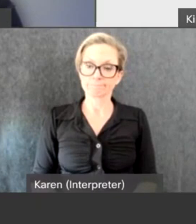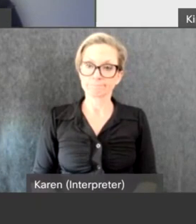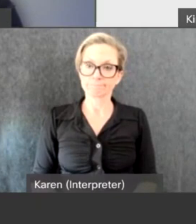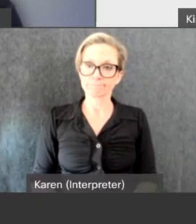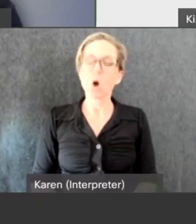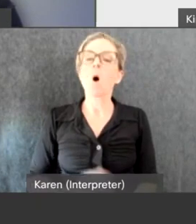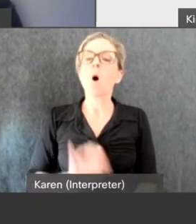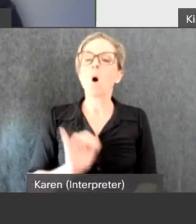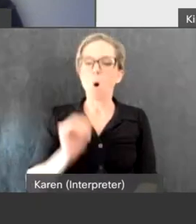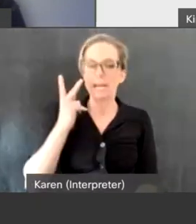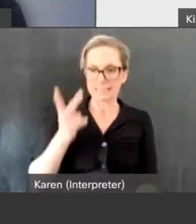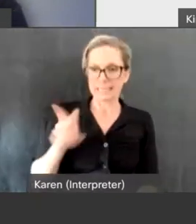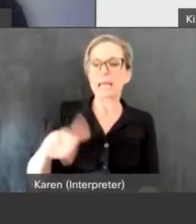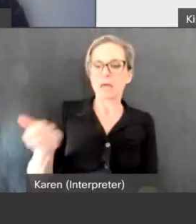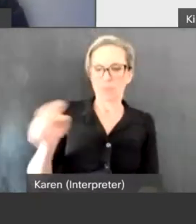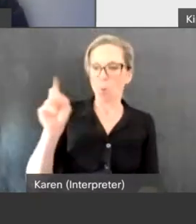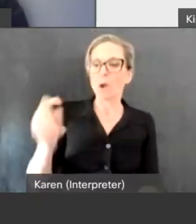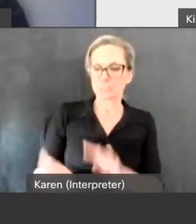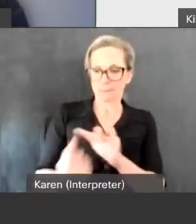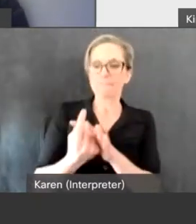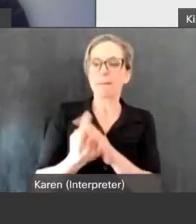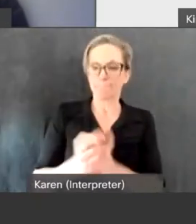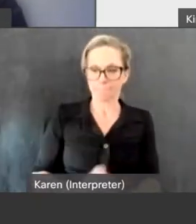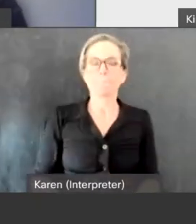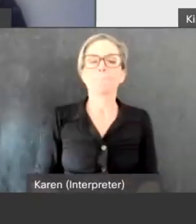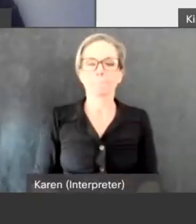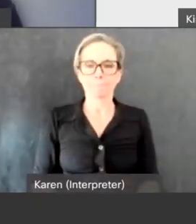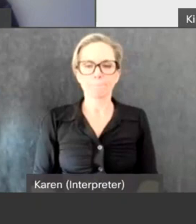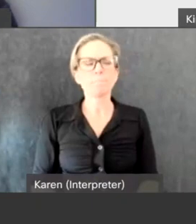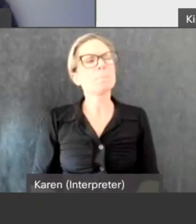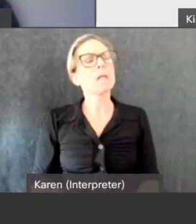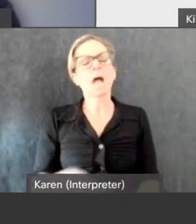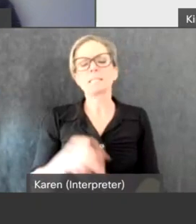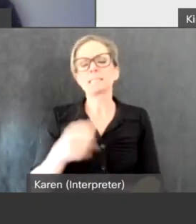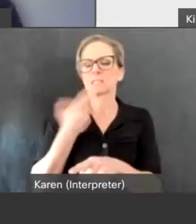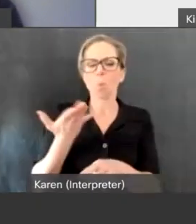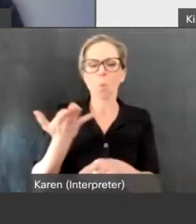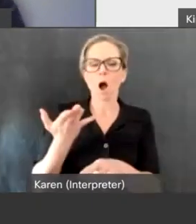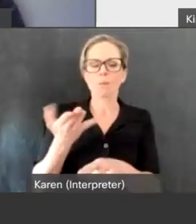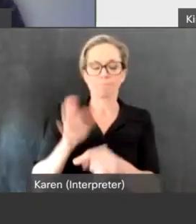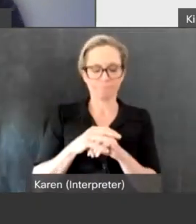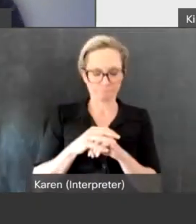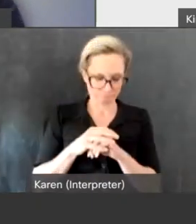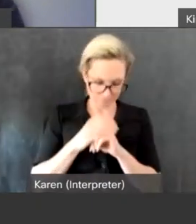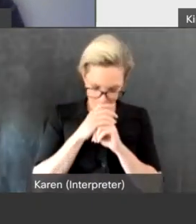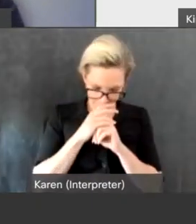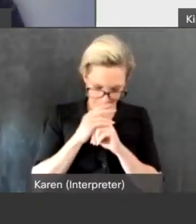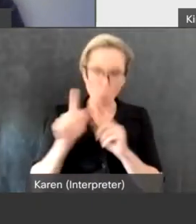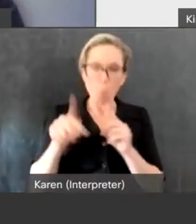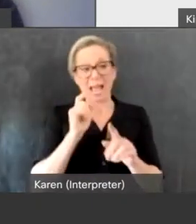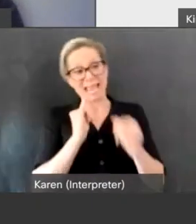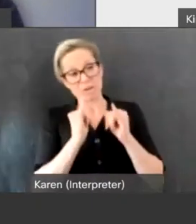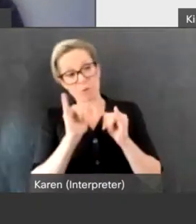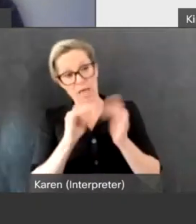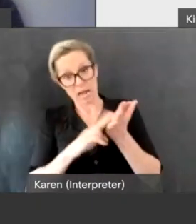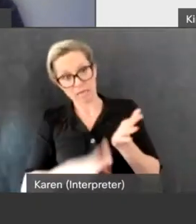Oh, I see that there is another question that came up. What should folks be asking when they interview the contractor? That's